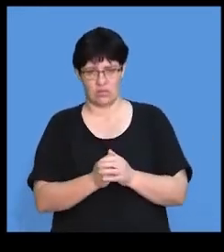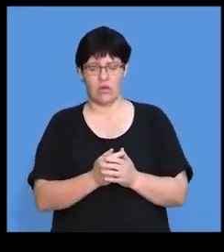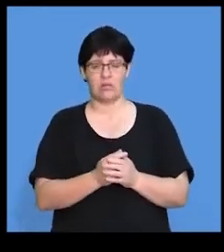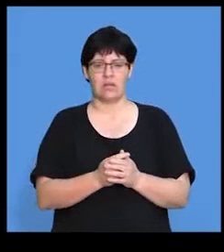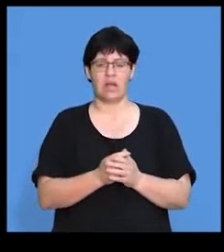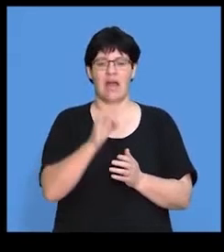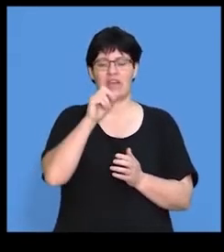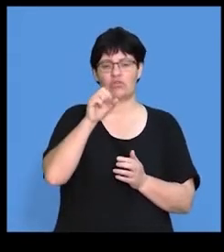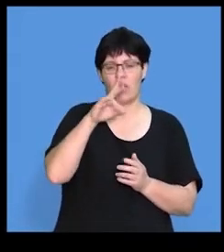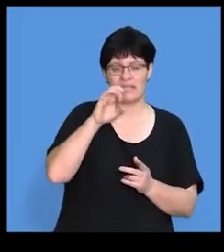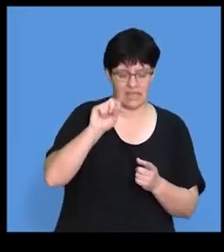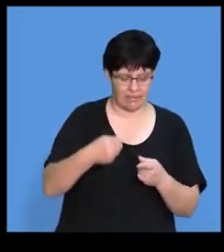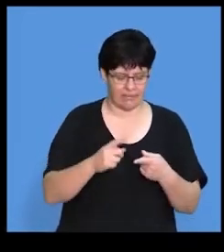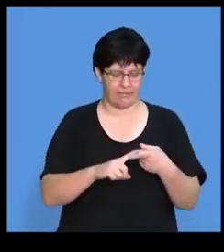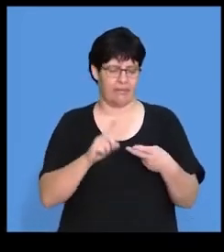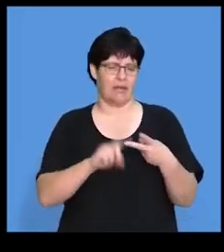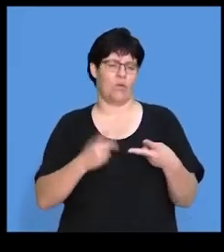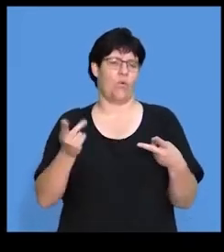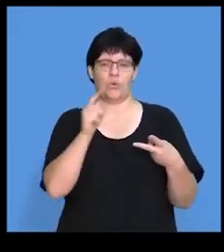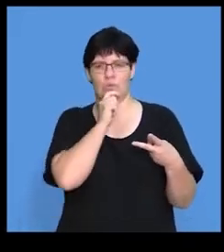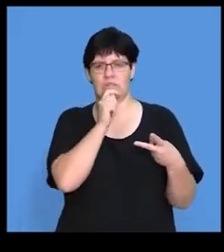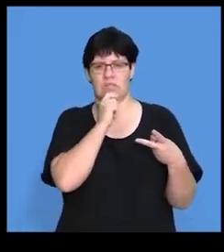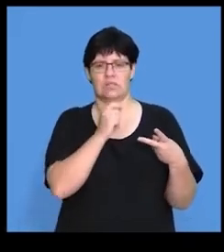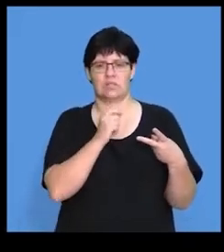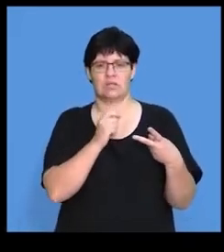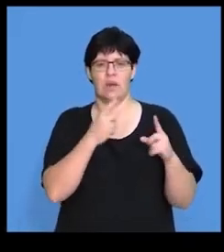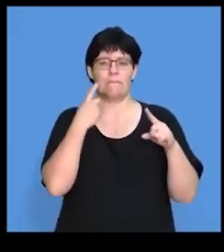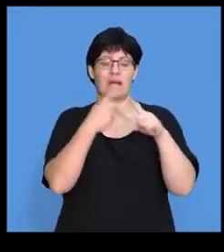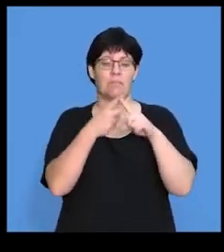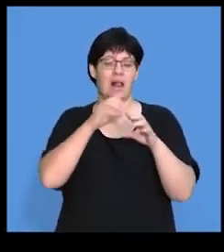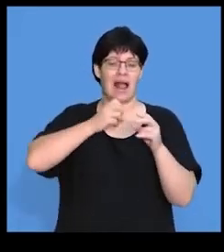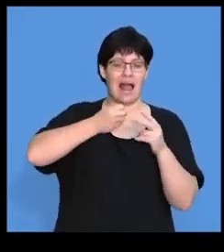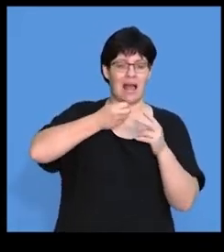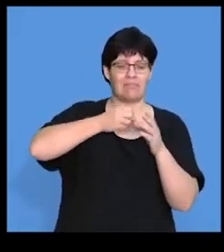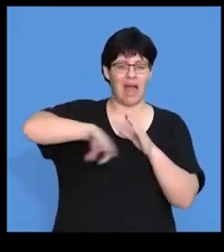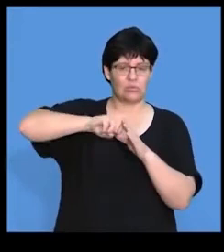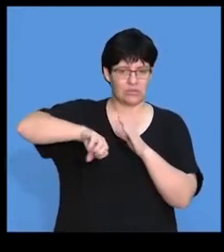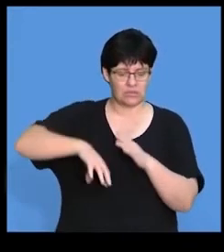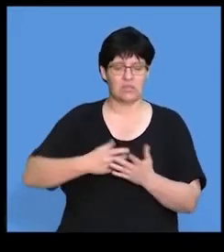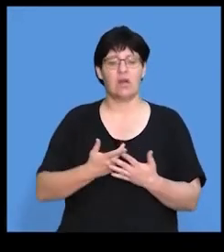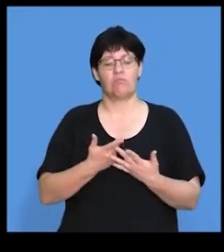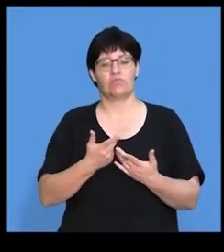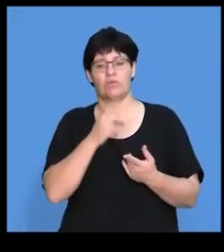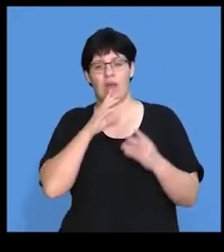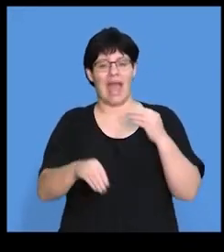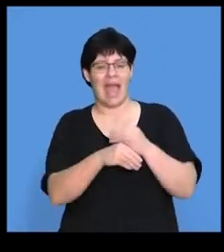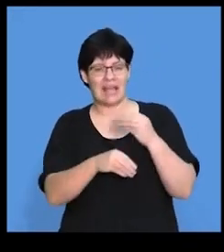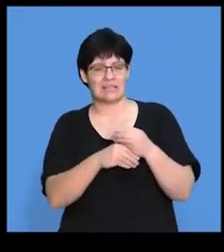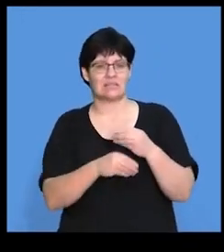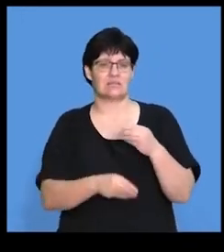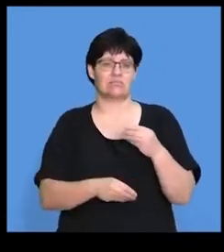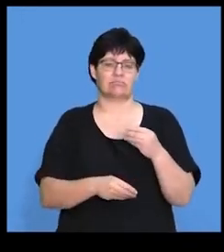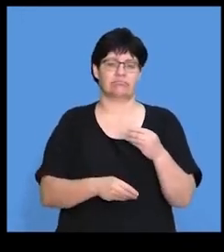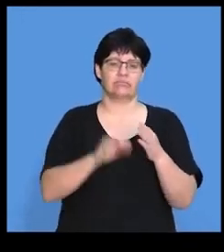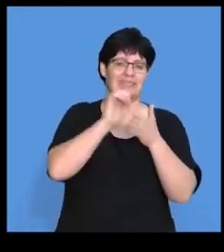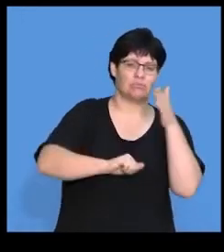using factorizing, we might be using multiplying out, those sort of things. We might have to add and subtract